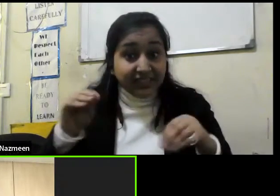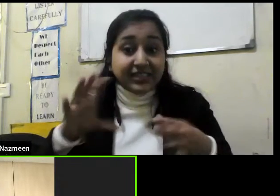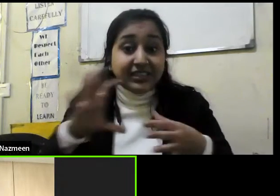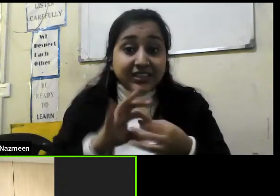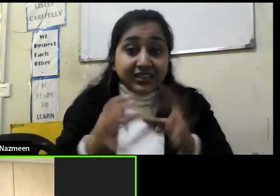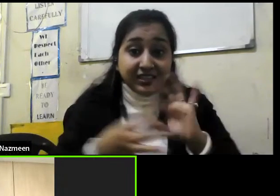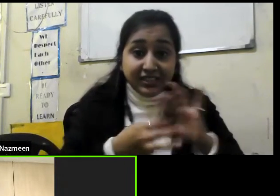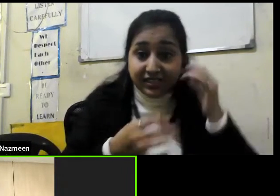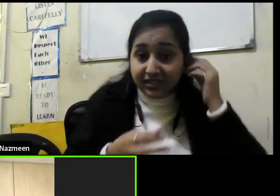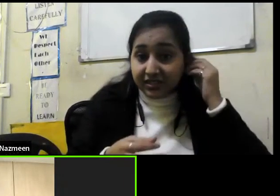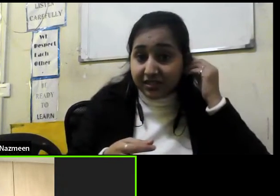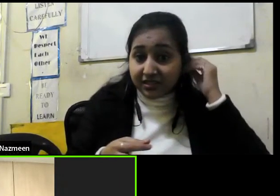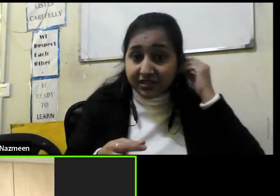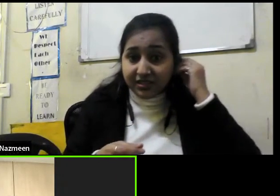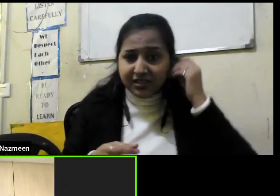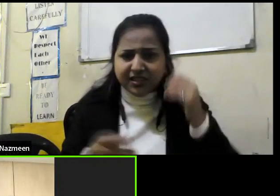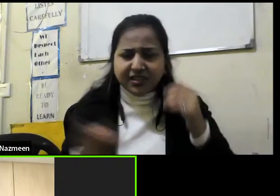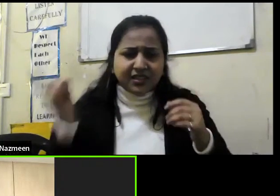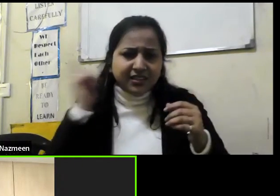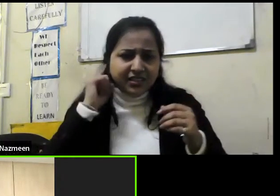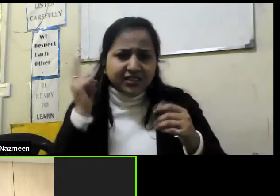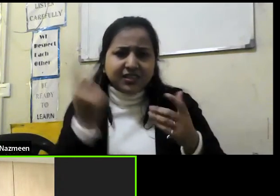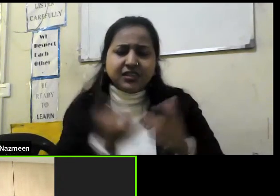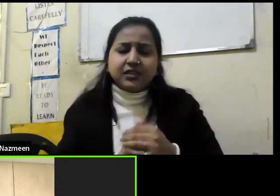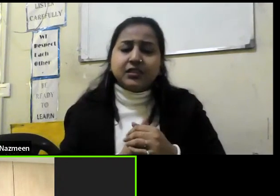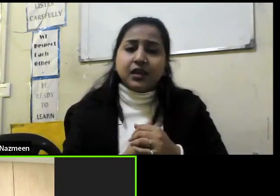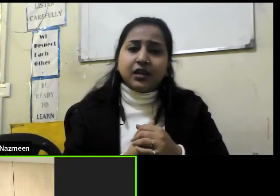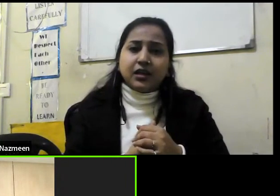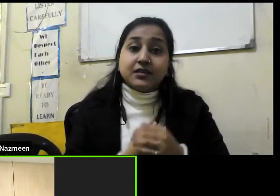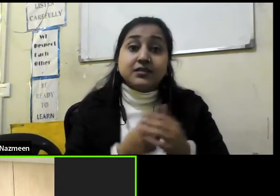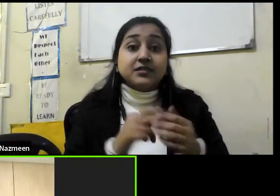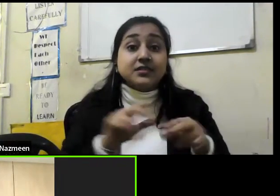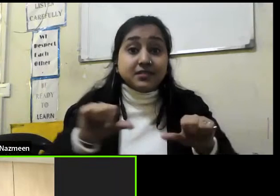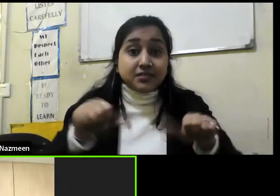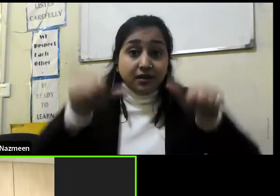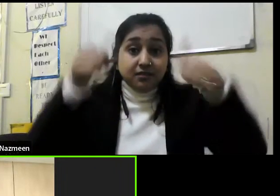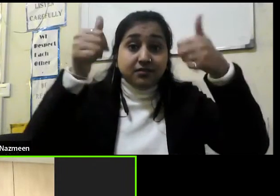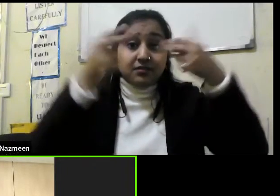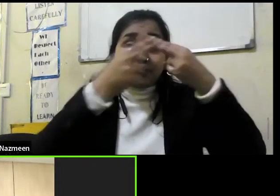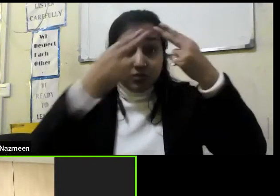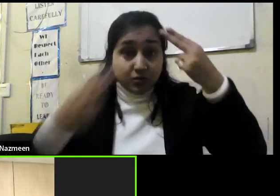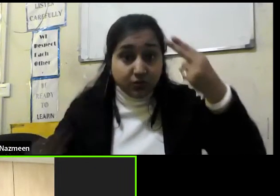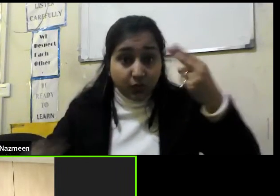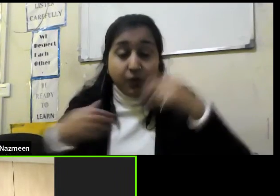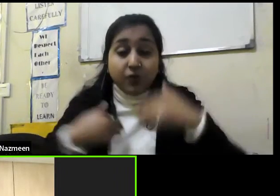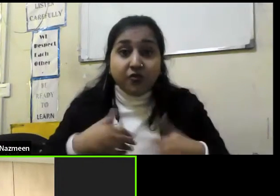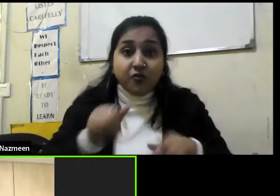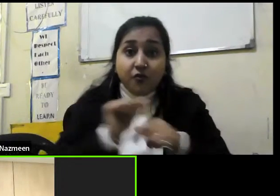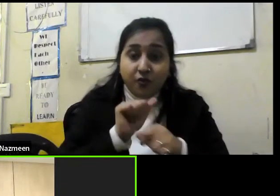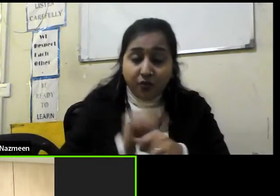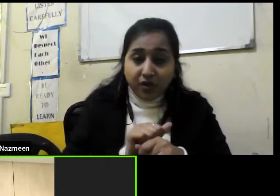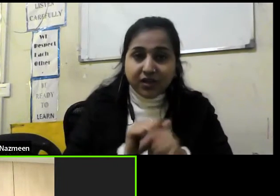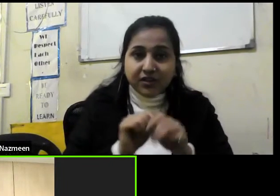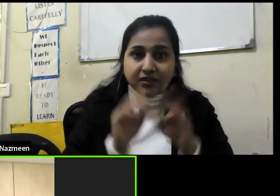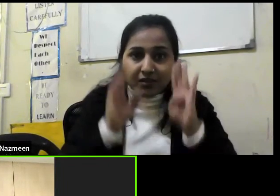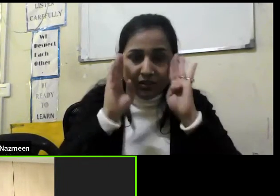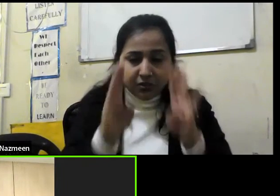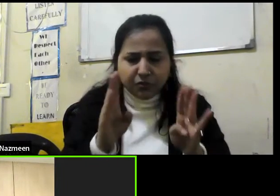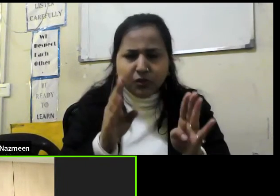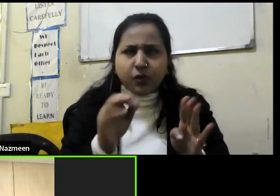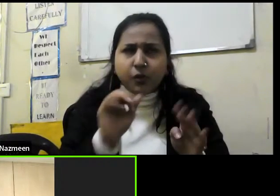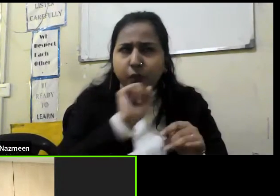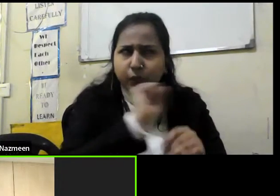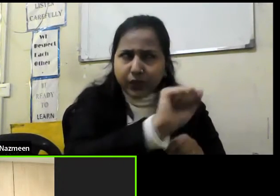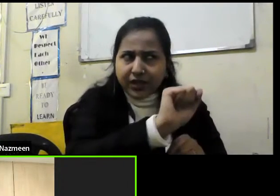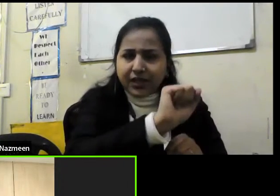Listening to their success stories, it's an eye opener for all of us. So we are working towards it, and we are looking to it that how we can create a